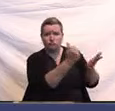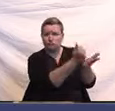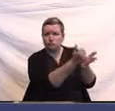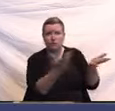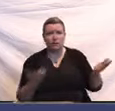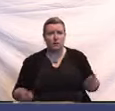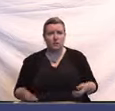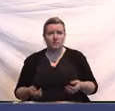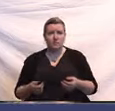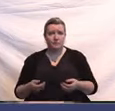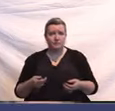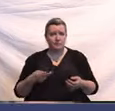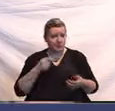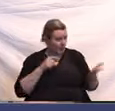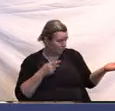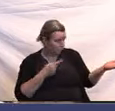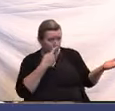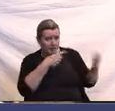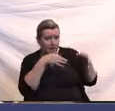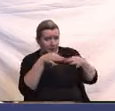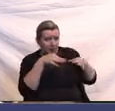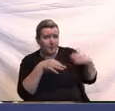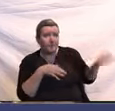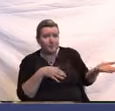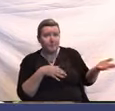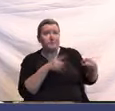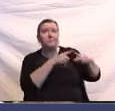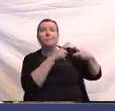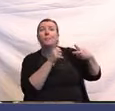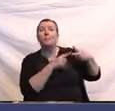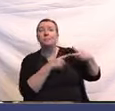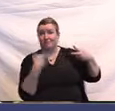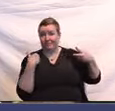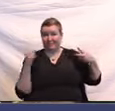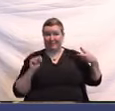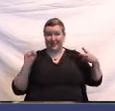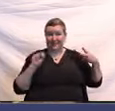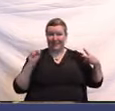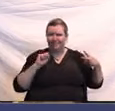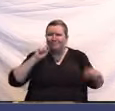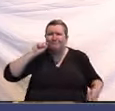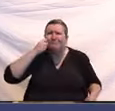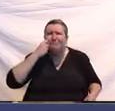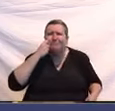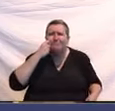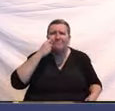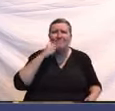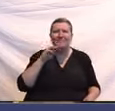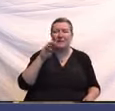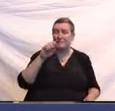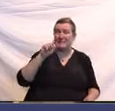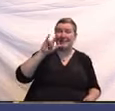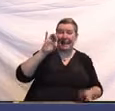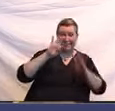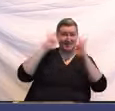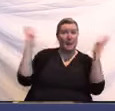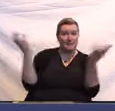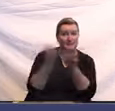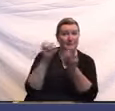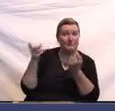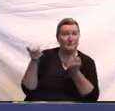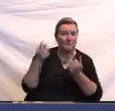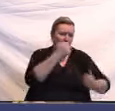And secondly, how cool was Saturday at MetLife Stadium? Army, Navy, over